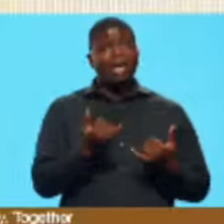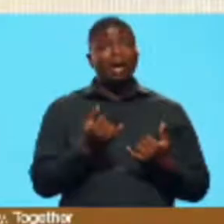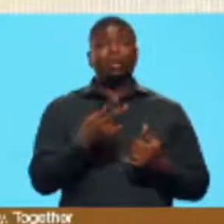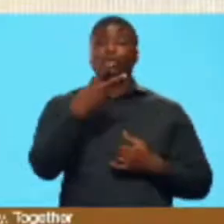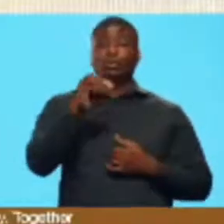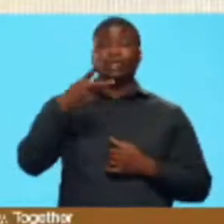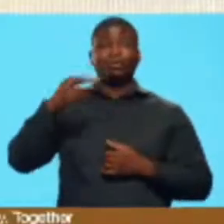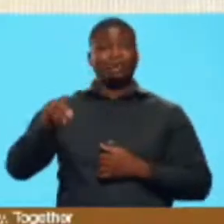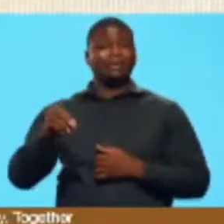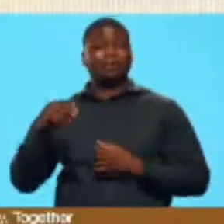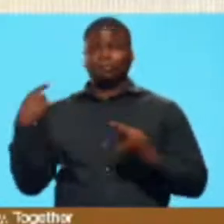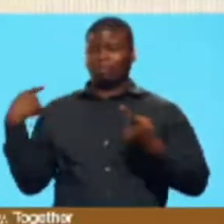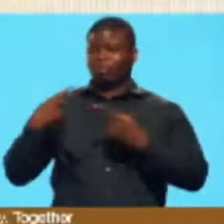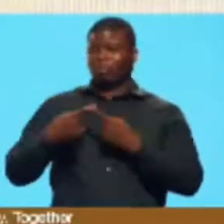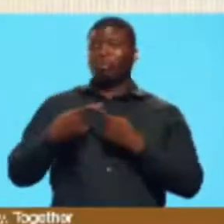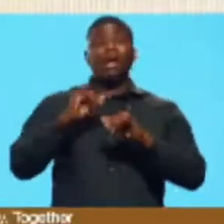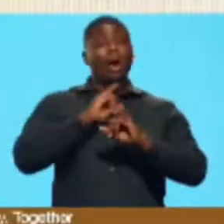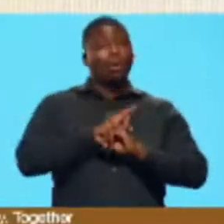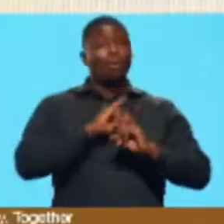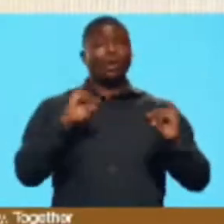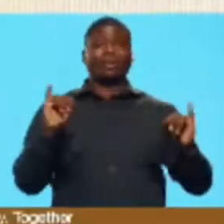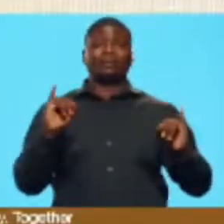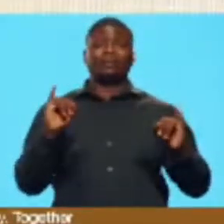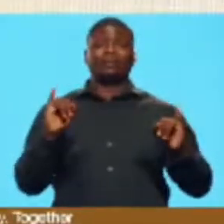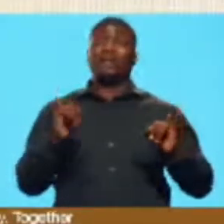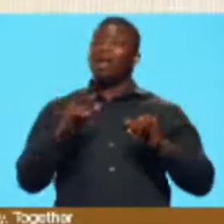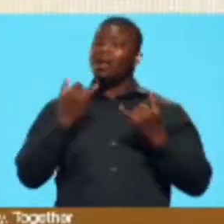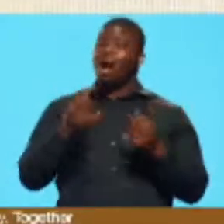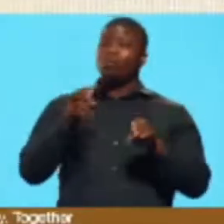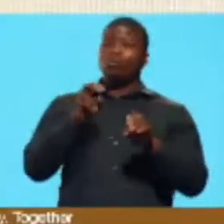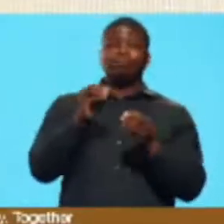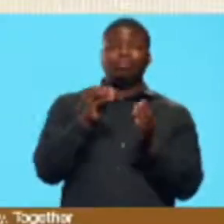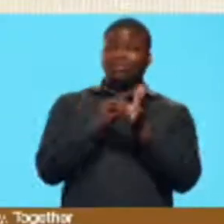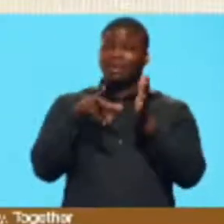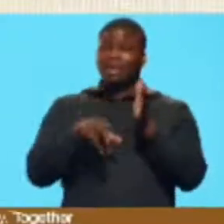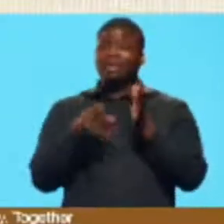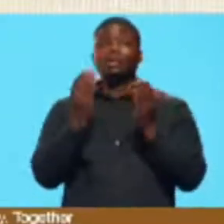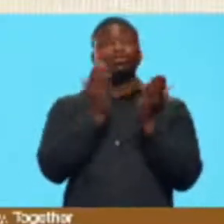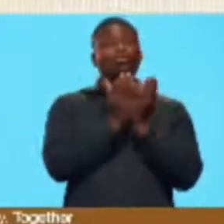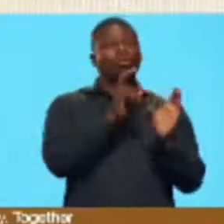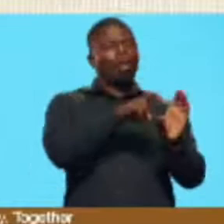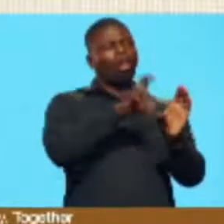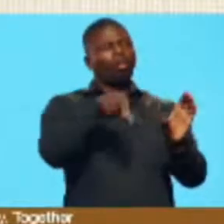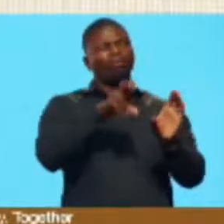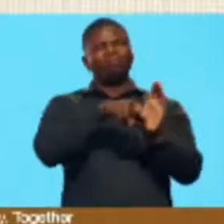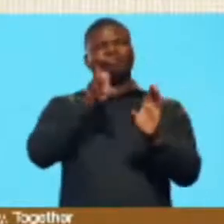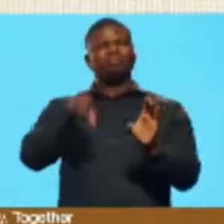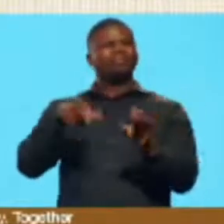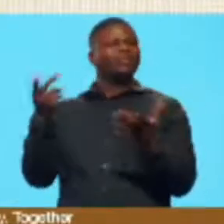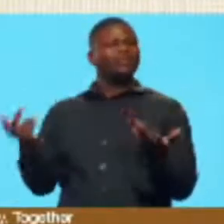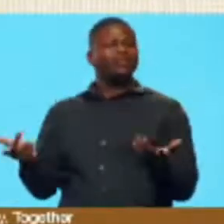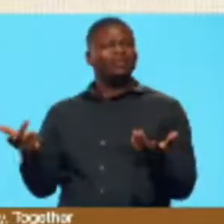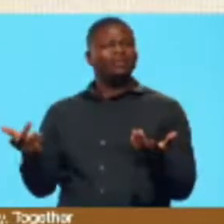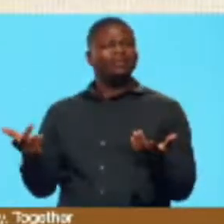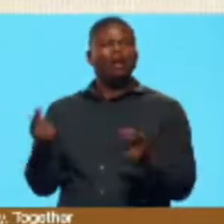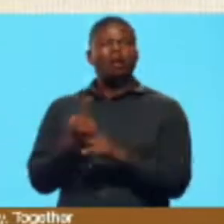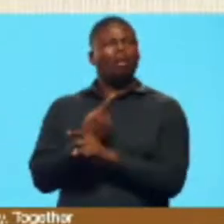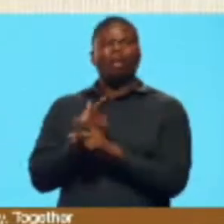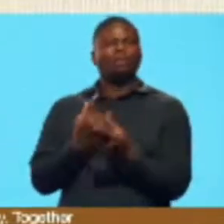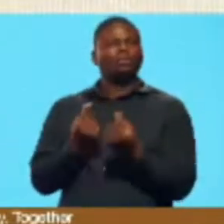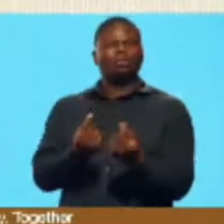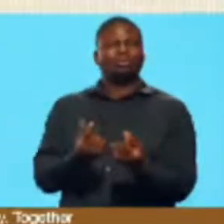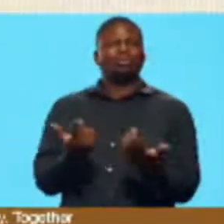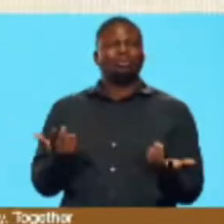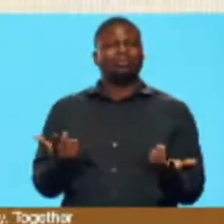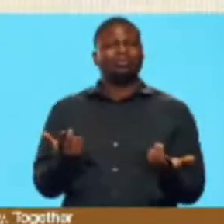higher and higher. Our kids have drawn out from school. Dramatically, it's